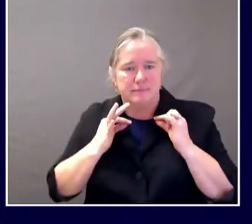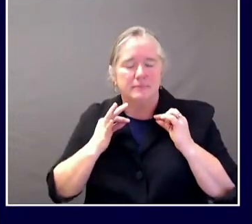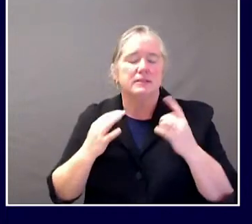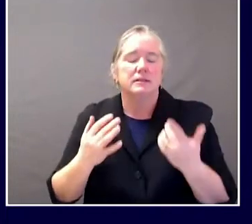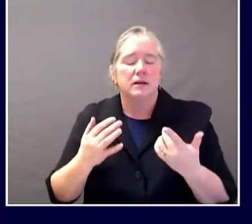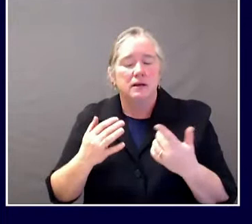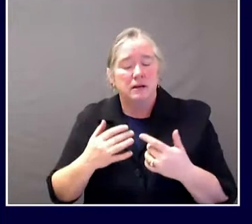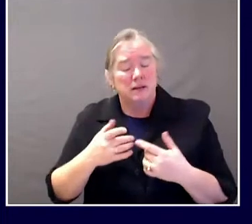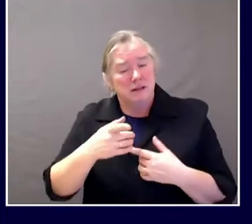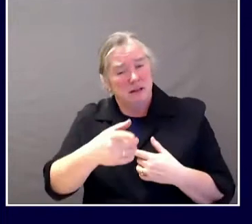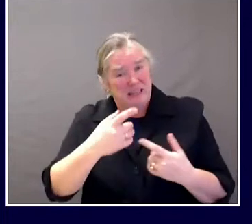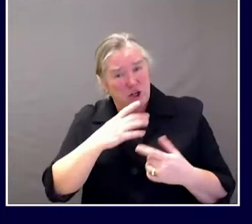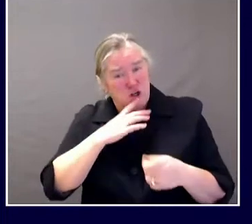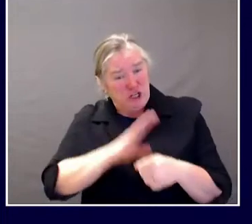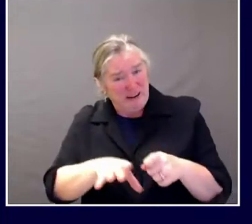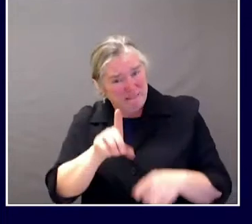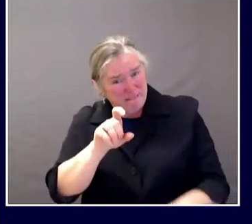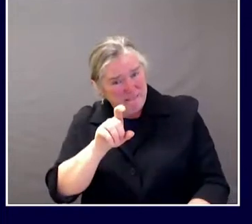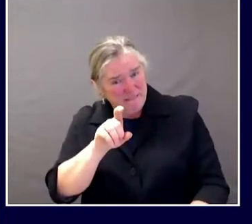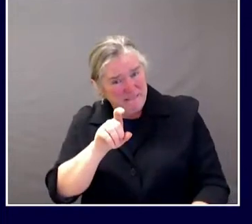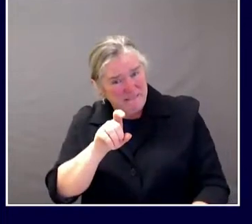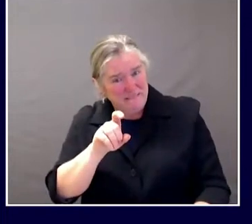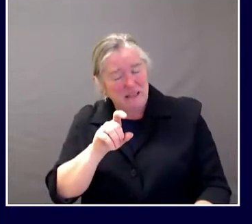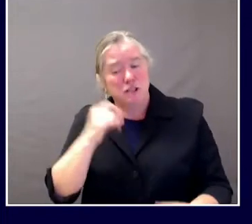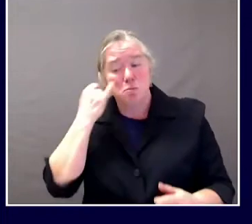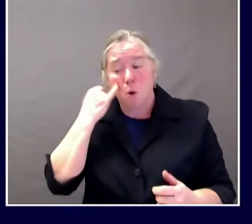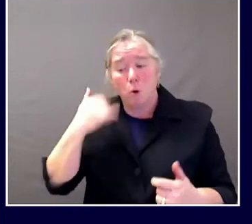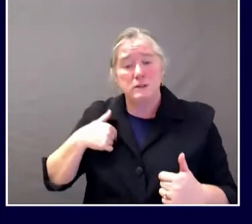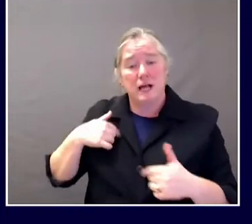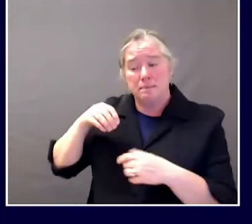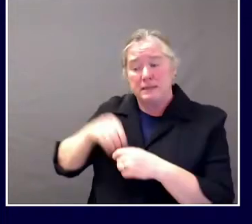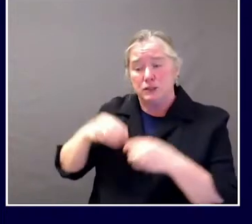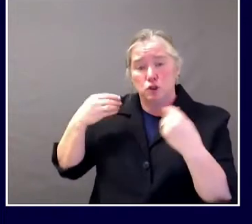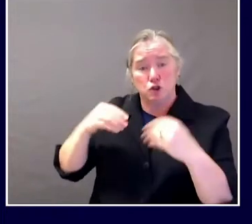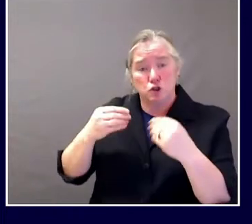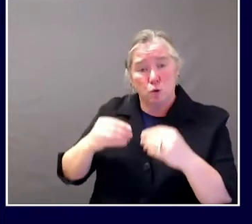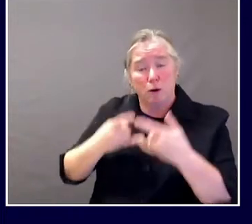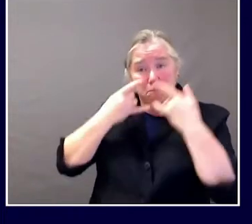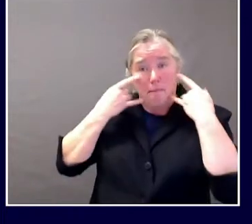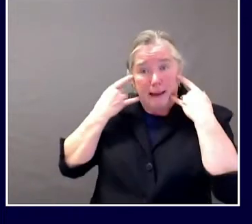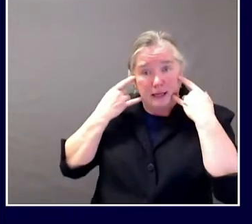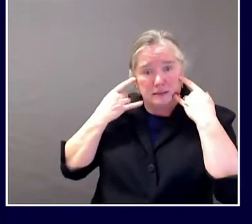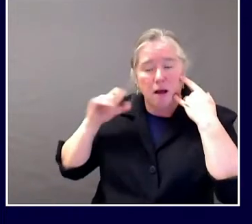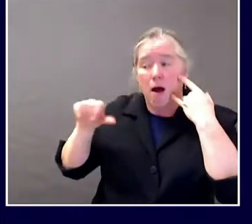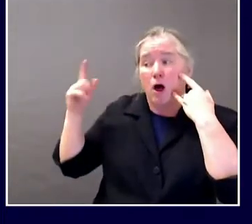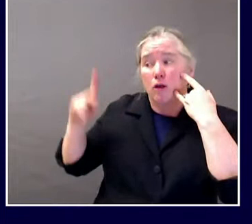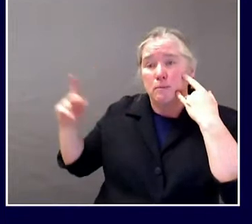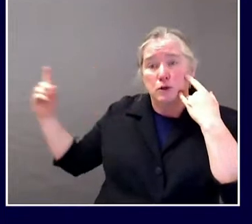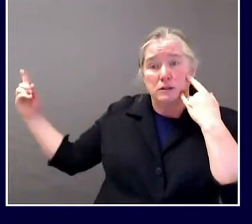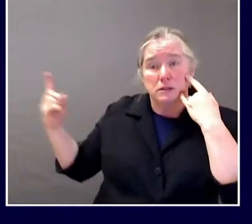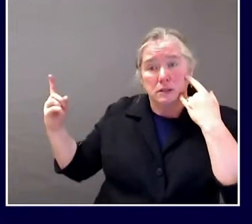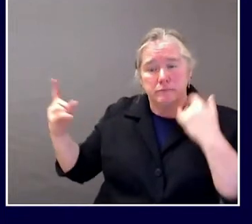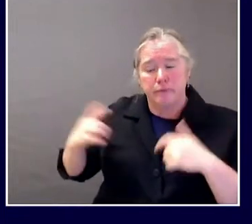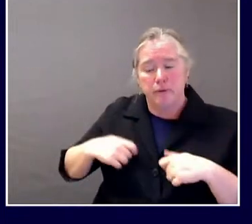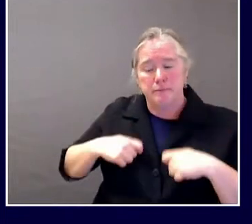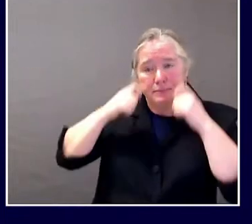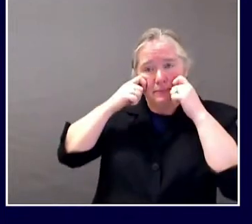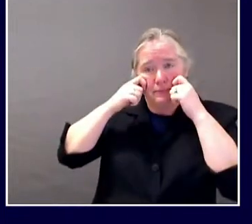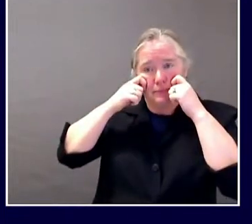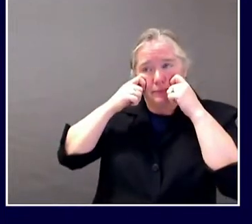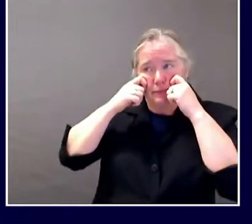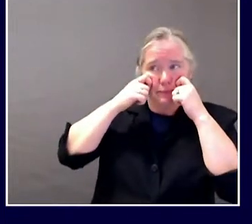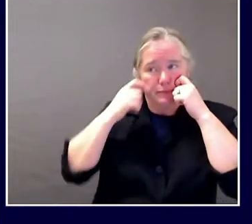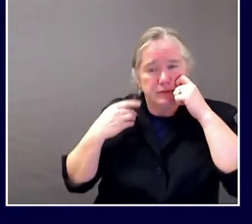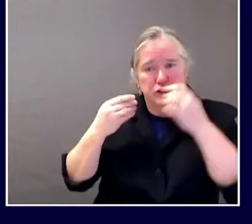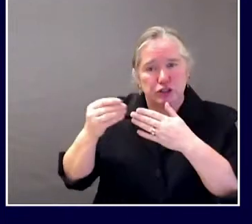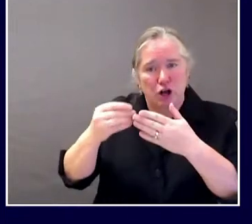people don't need to be concerned if they're in a store where people are just putting a scarf over their face? Amy,